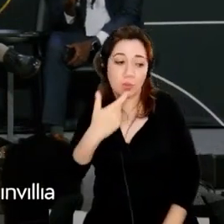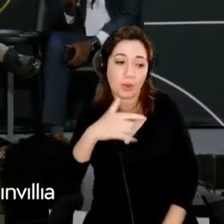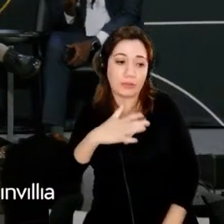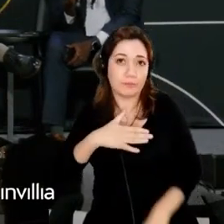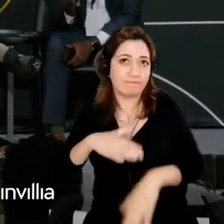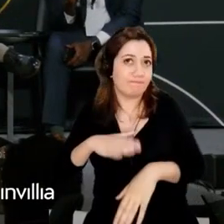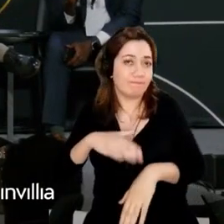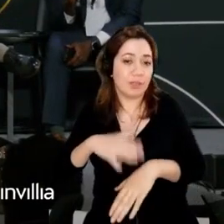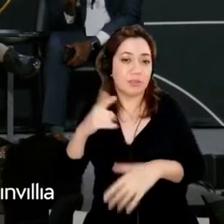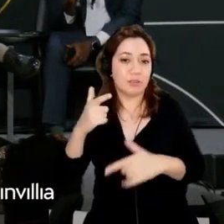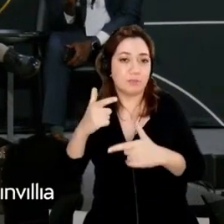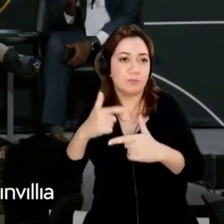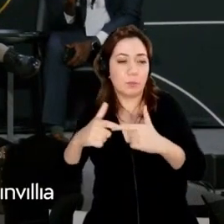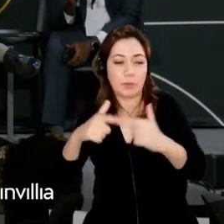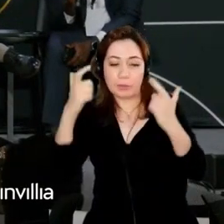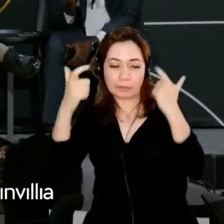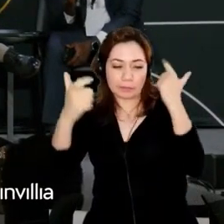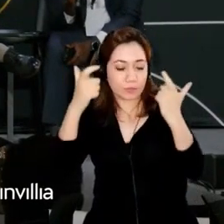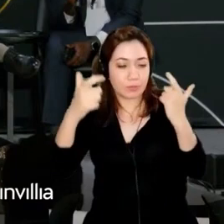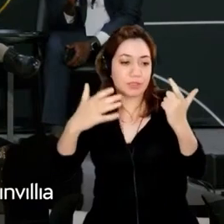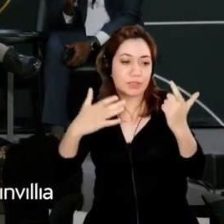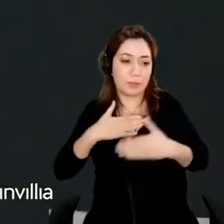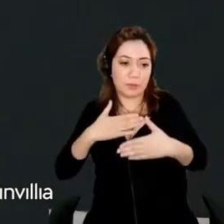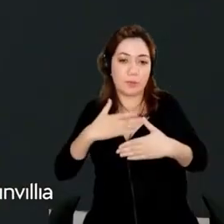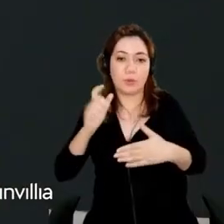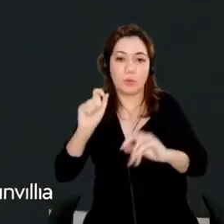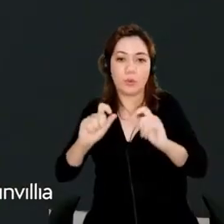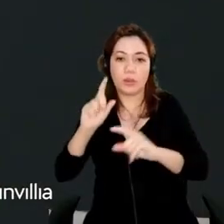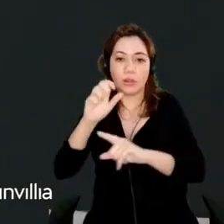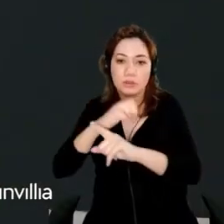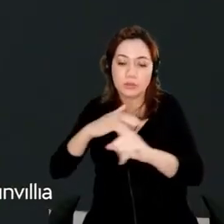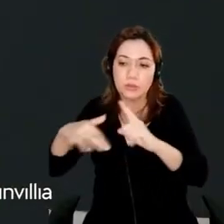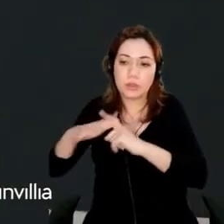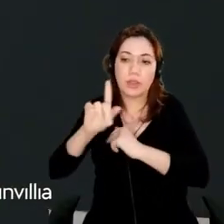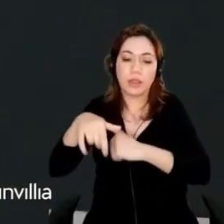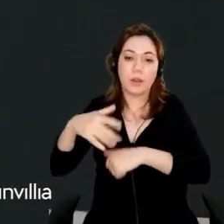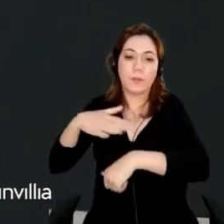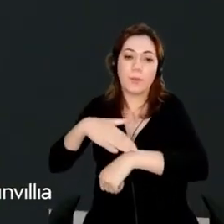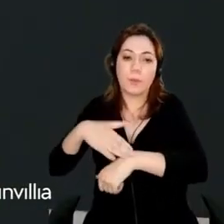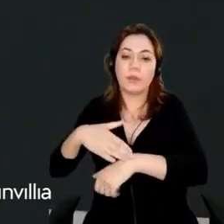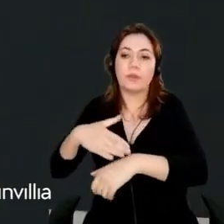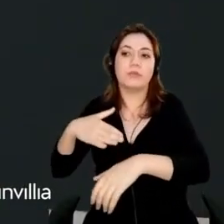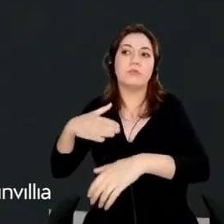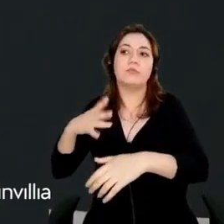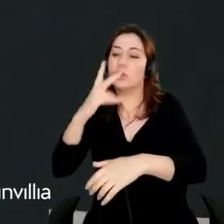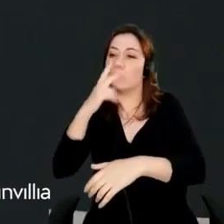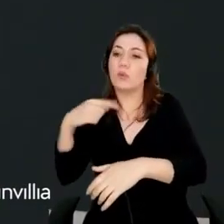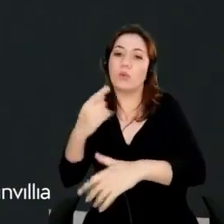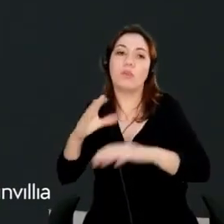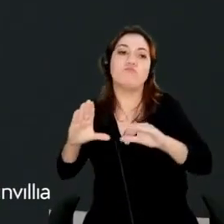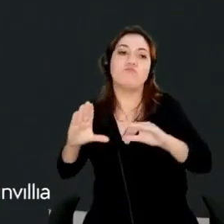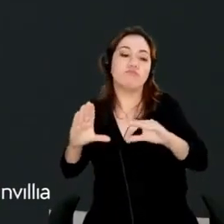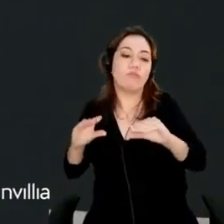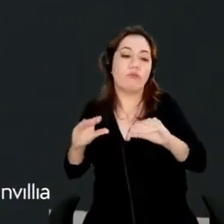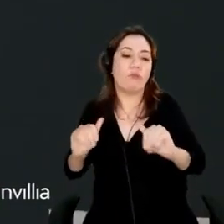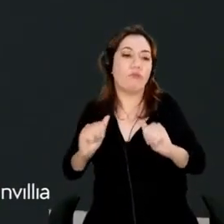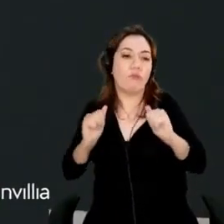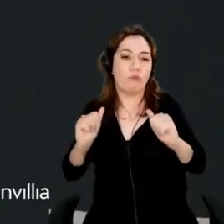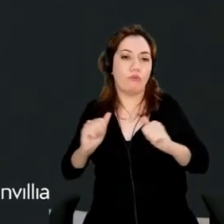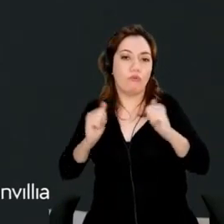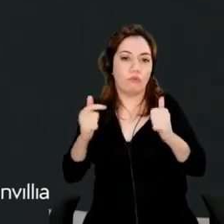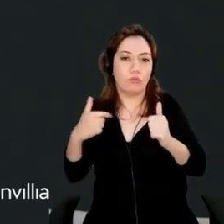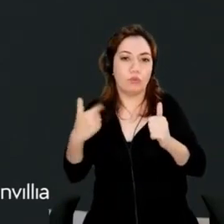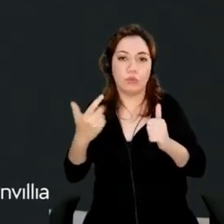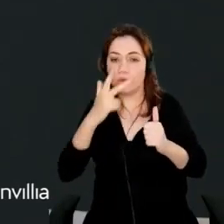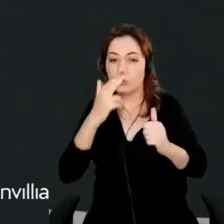society, we get to the point where we become too comfortable with AI, right? Like we stop using it. It's like everybody use Google Maps